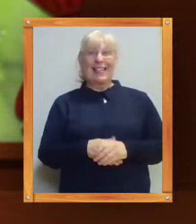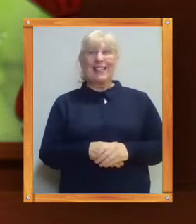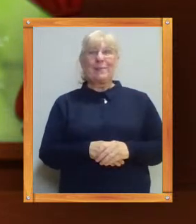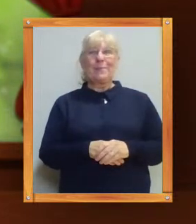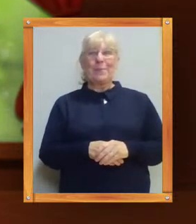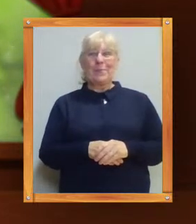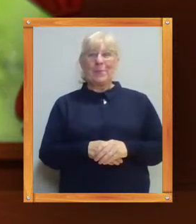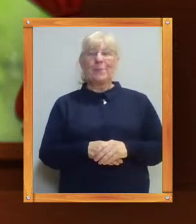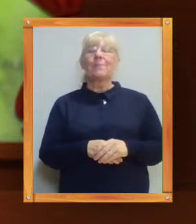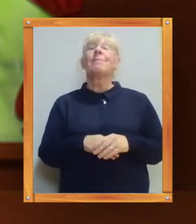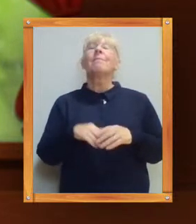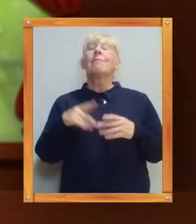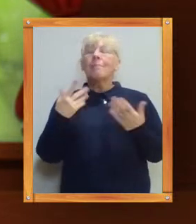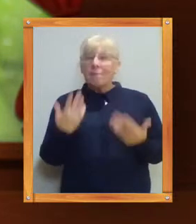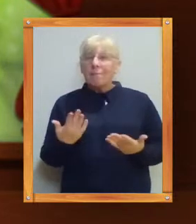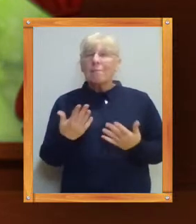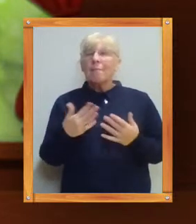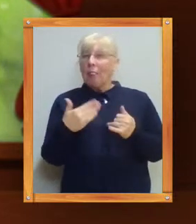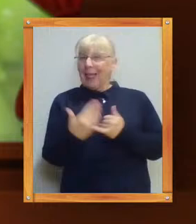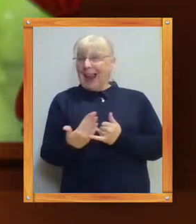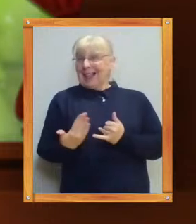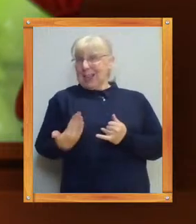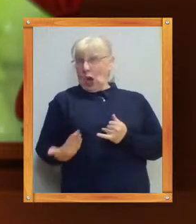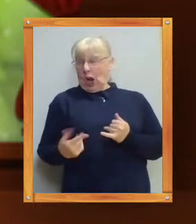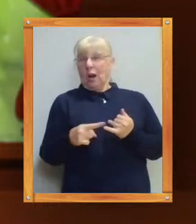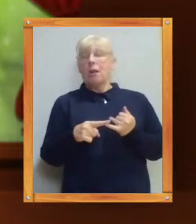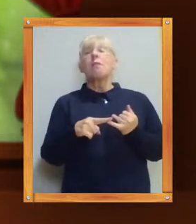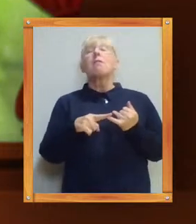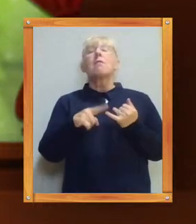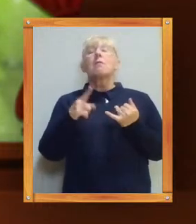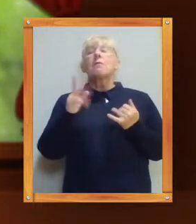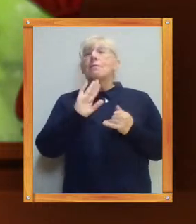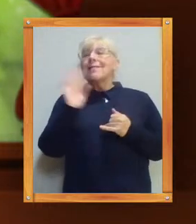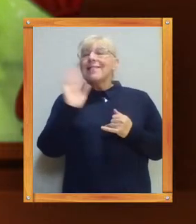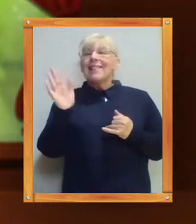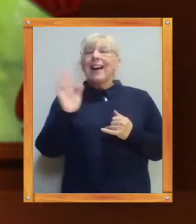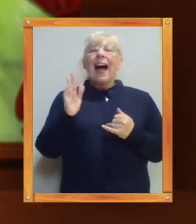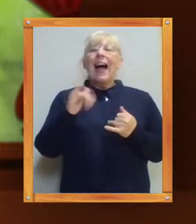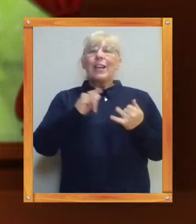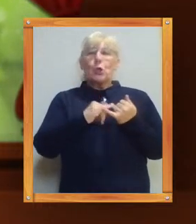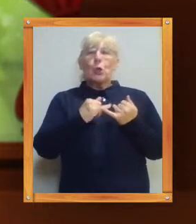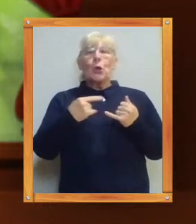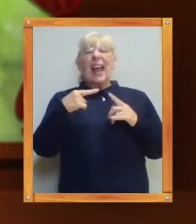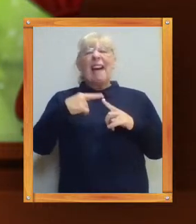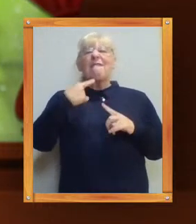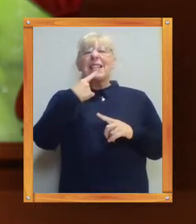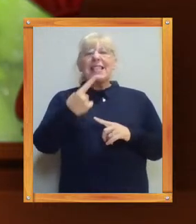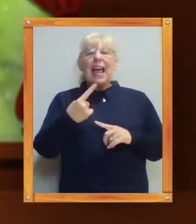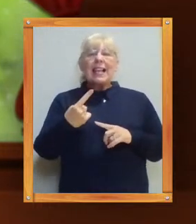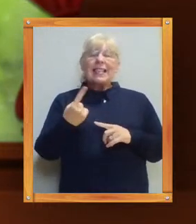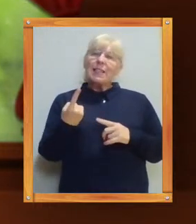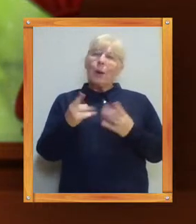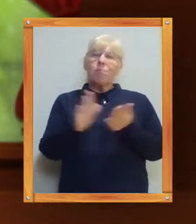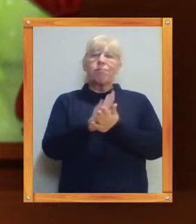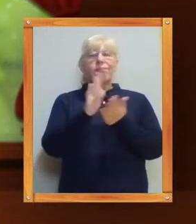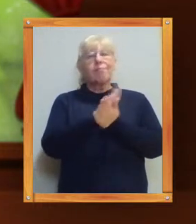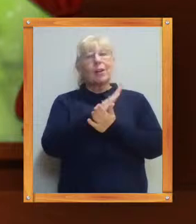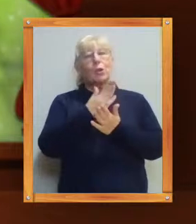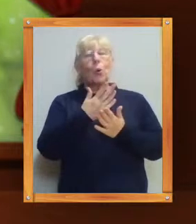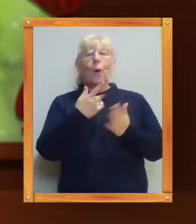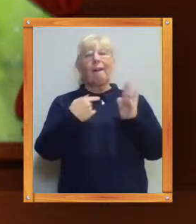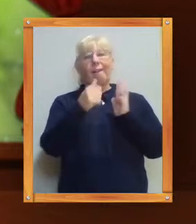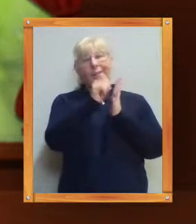now goes out to Laura Heffron, who says, "Hi Stuart, enjoying the show as always, watching from our cozy home with Ronan, age